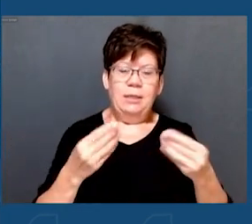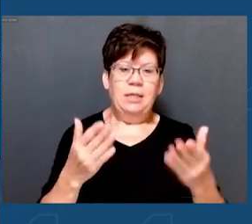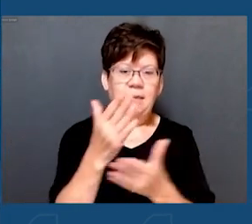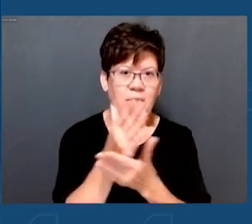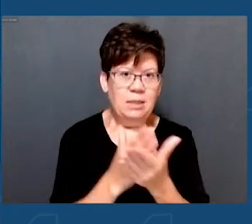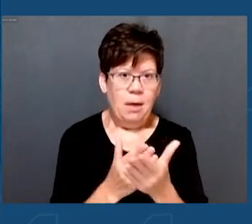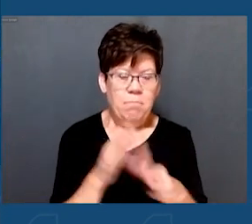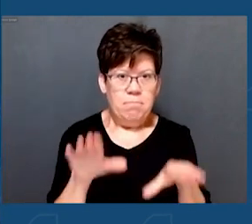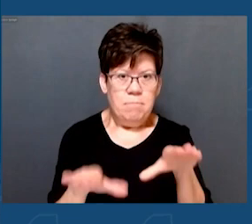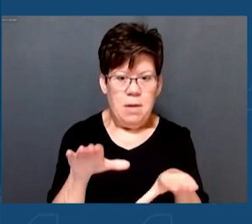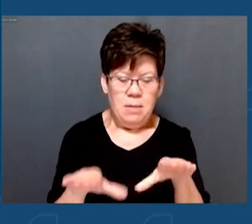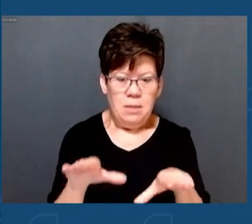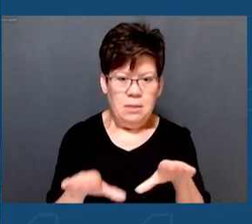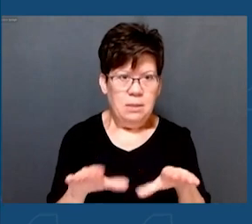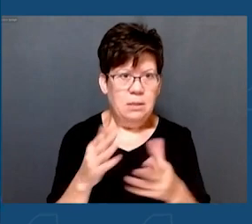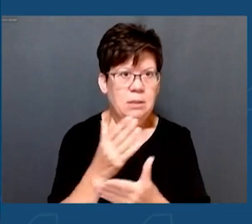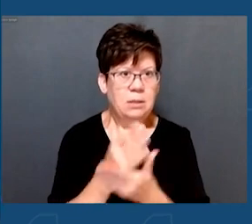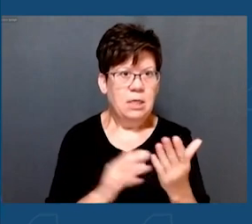community.